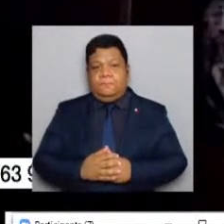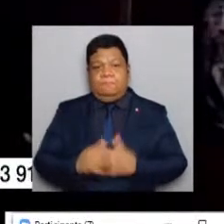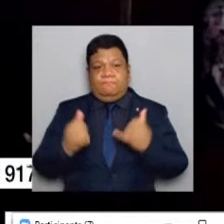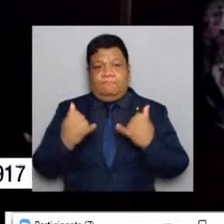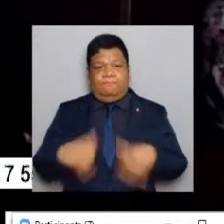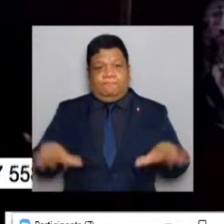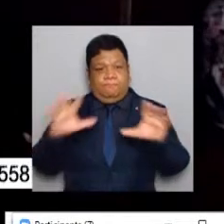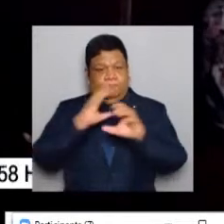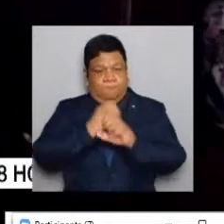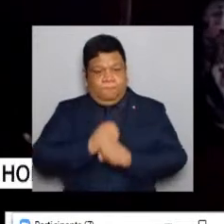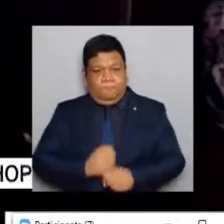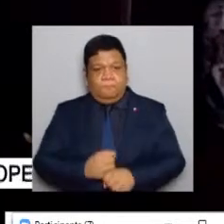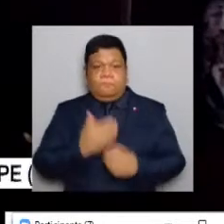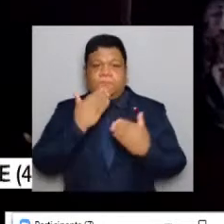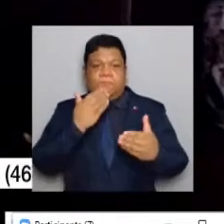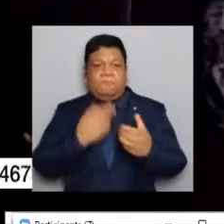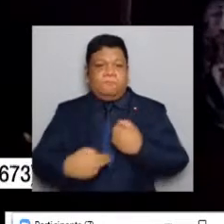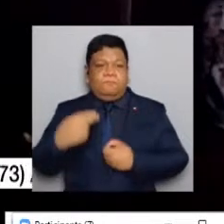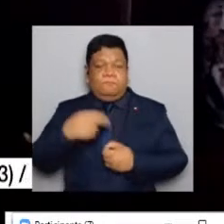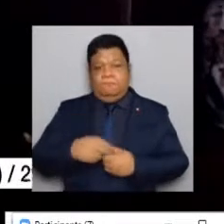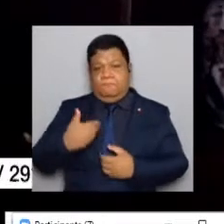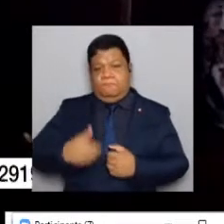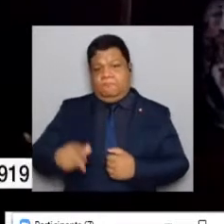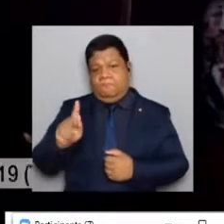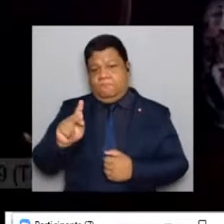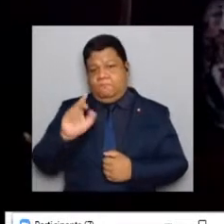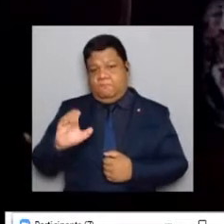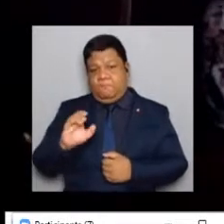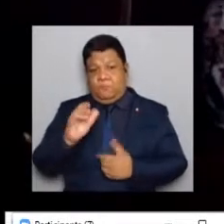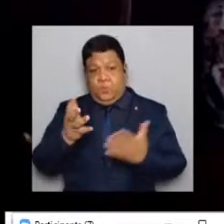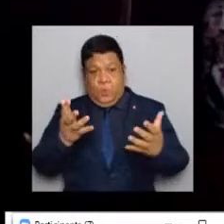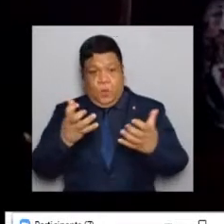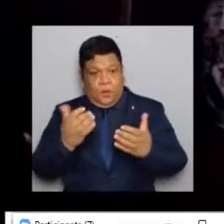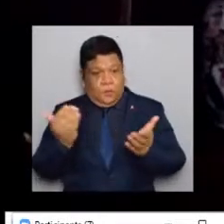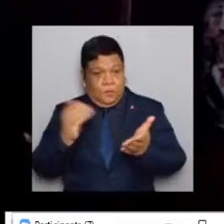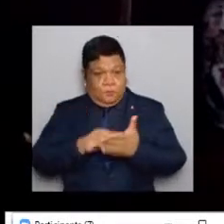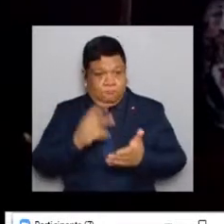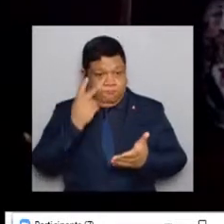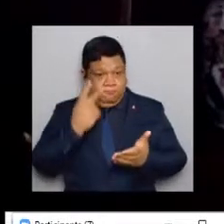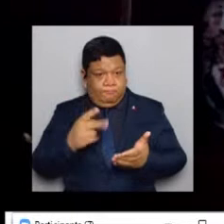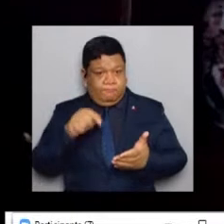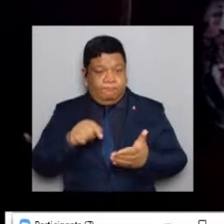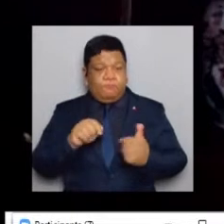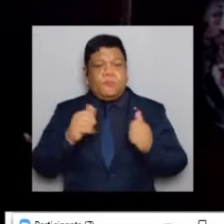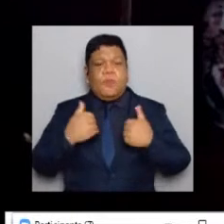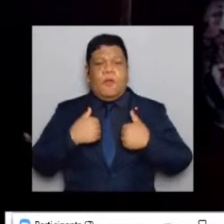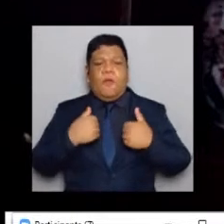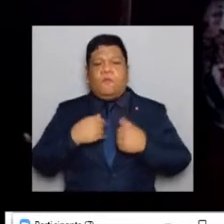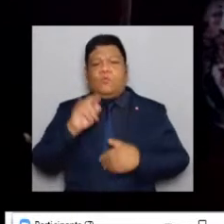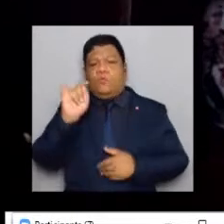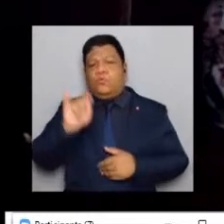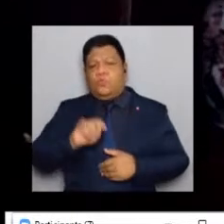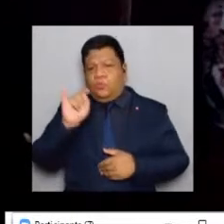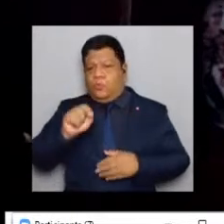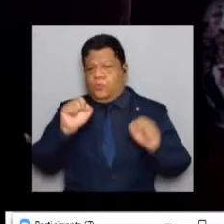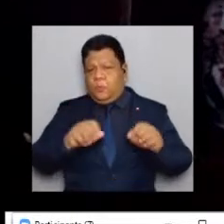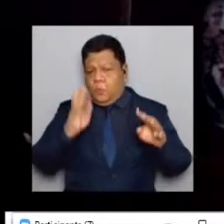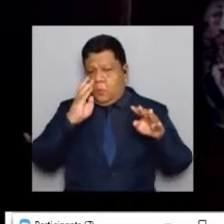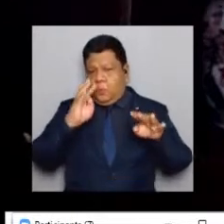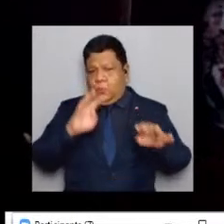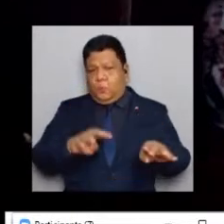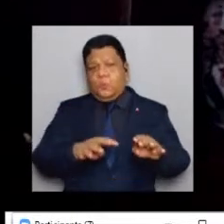That'll do it for today. Thank you for joining us. I'm Carmina Constantino. If you want to revisit today's episode, you can play back this newscast on